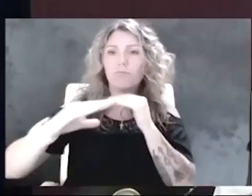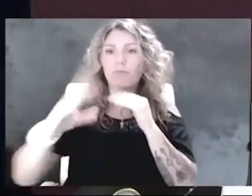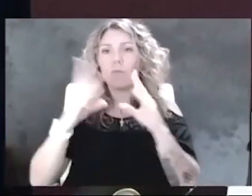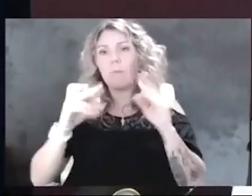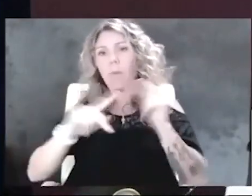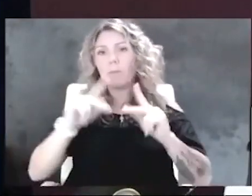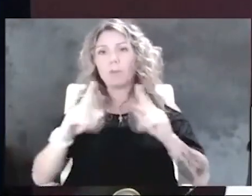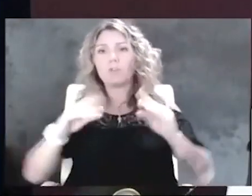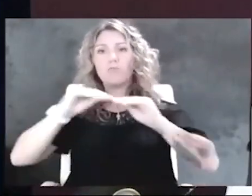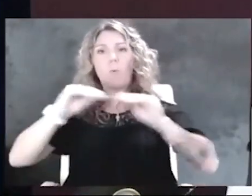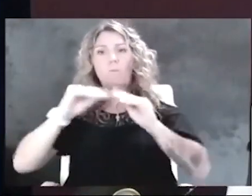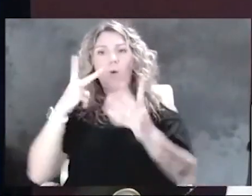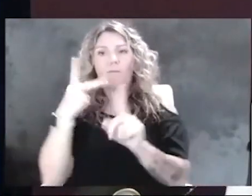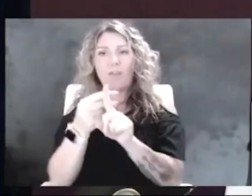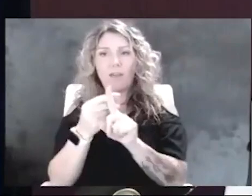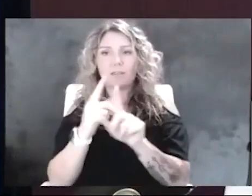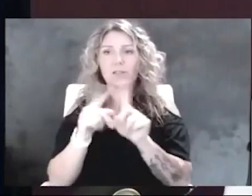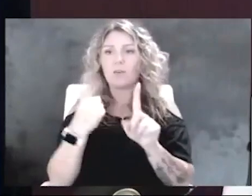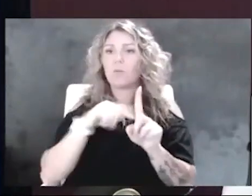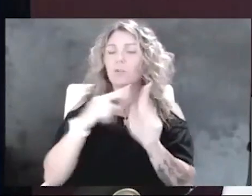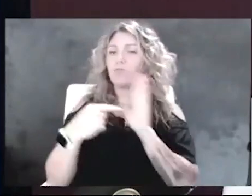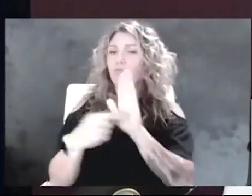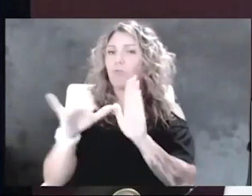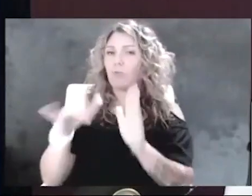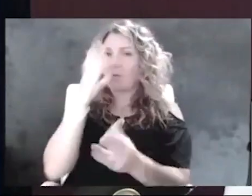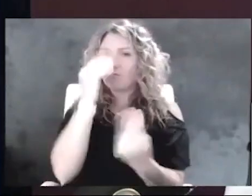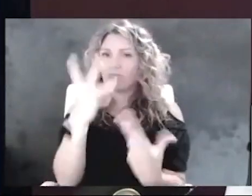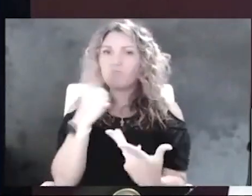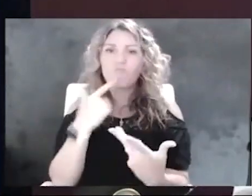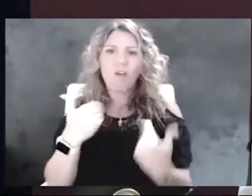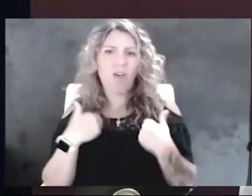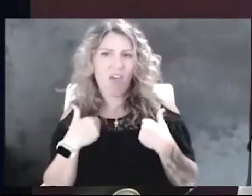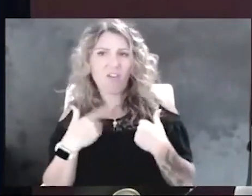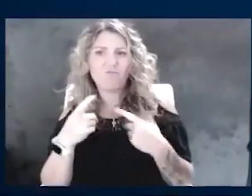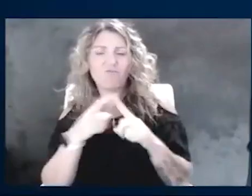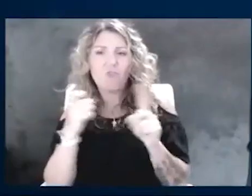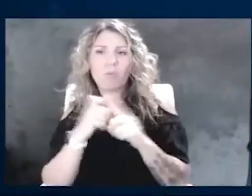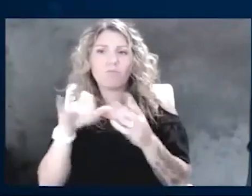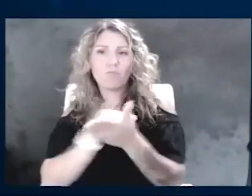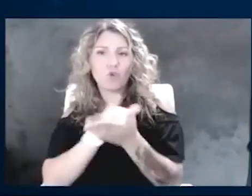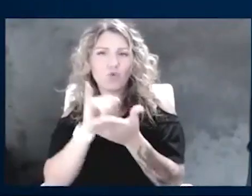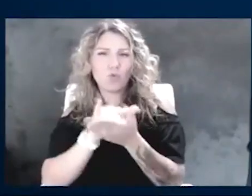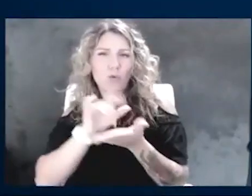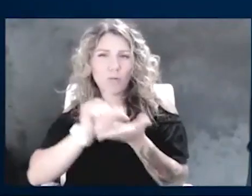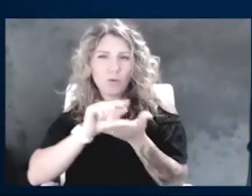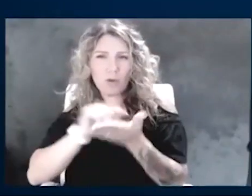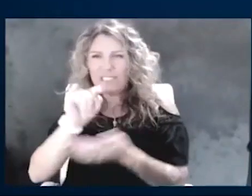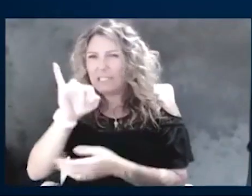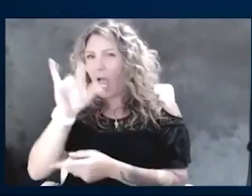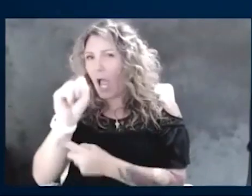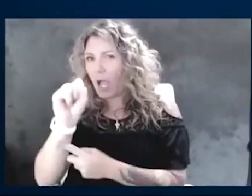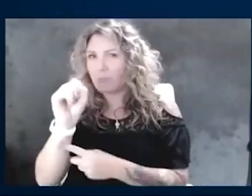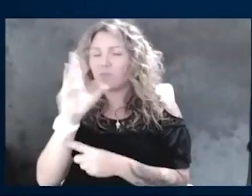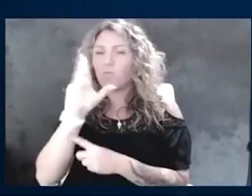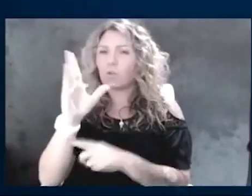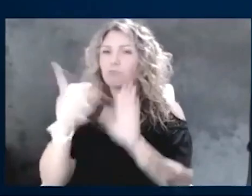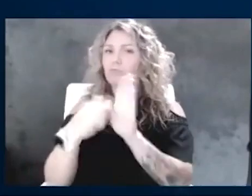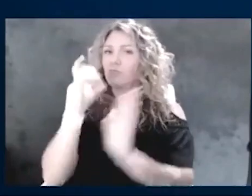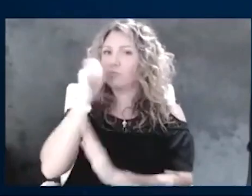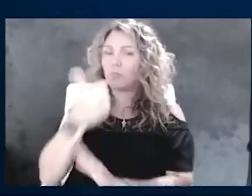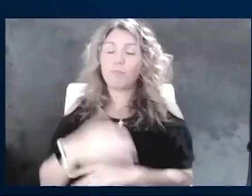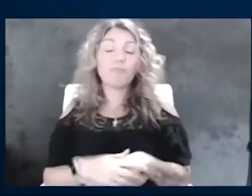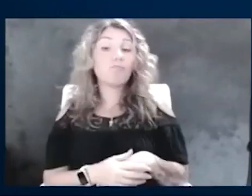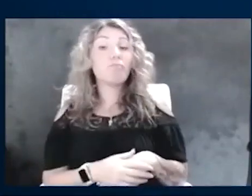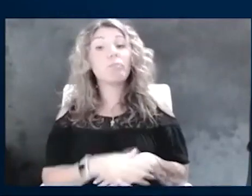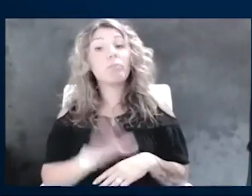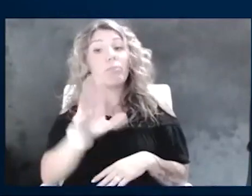We'll try and show some of that data. We have that data from the New York Times tomorrow. We can bring it up. Dr. Stites, okay, so can you do some